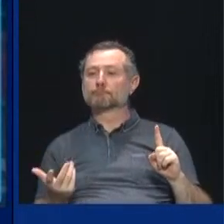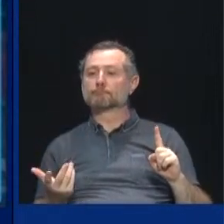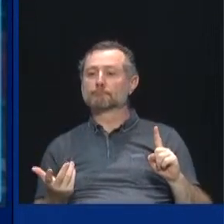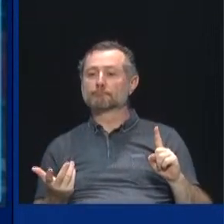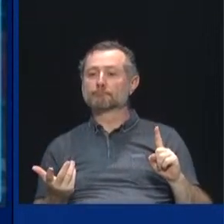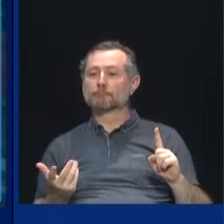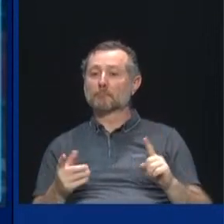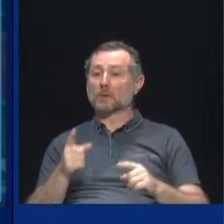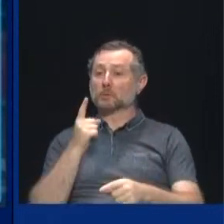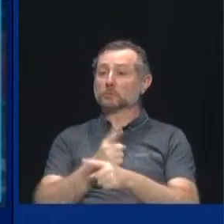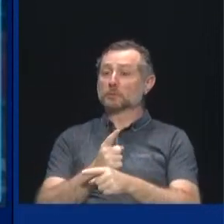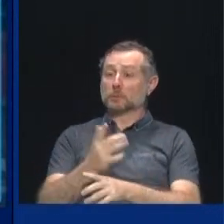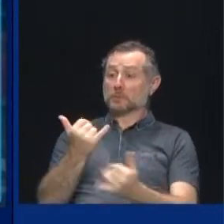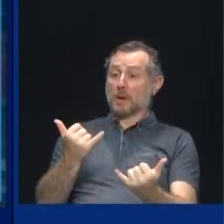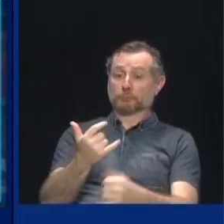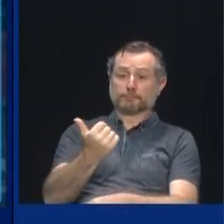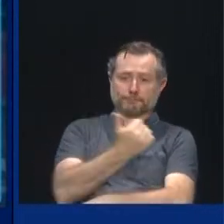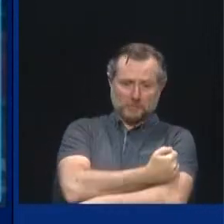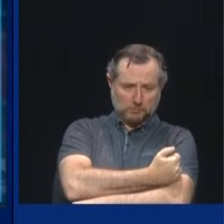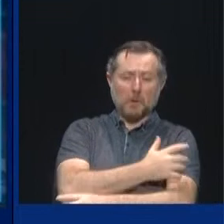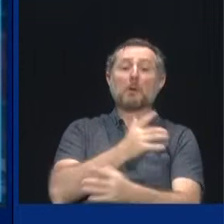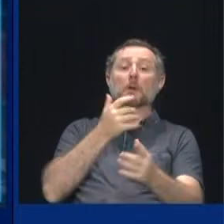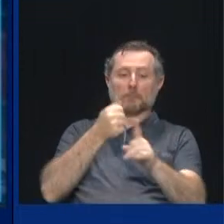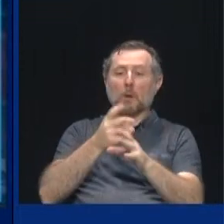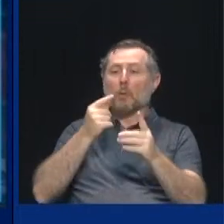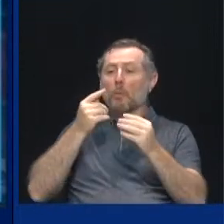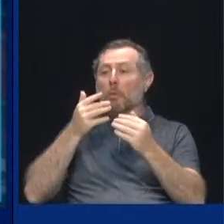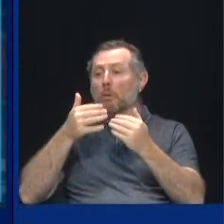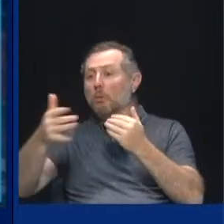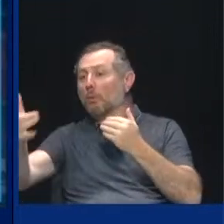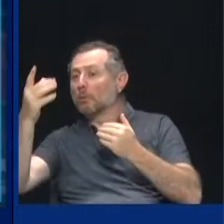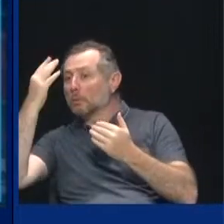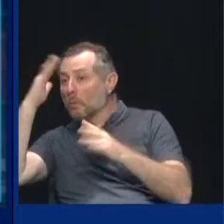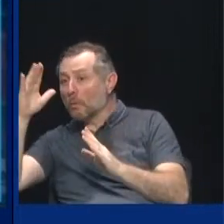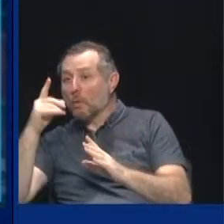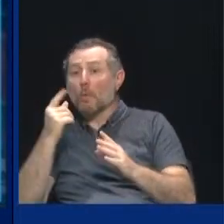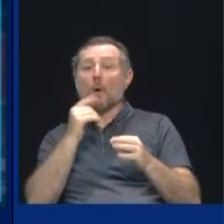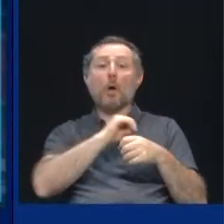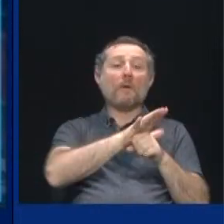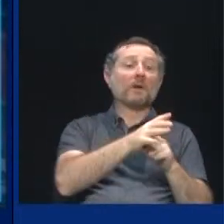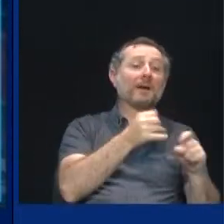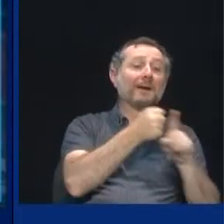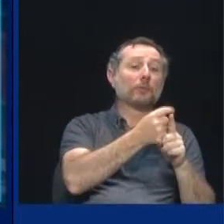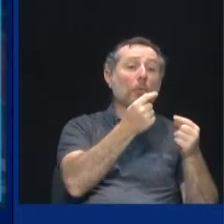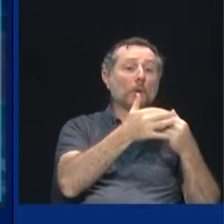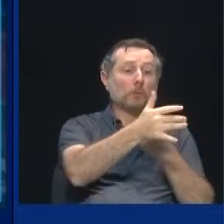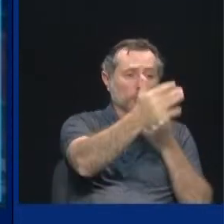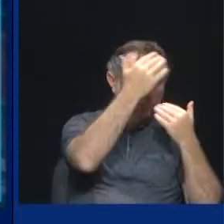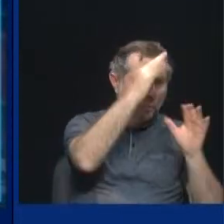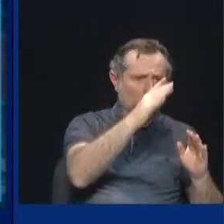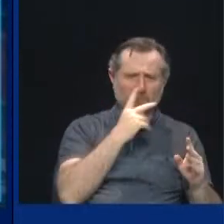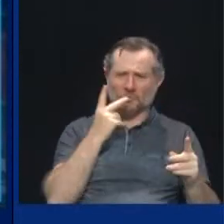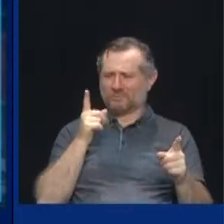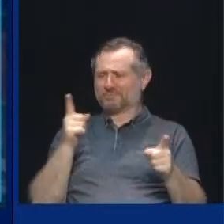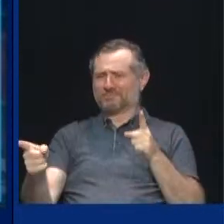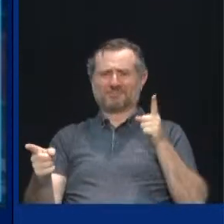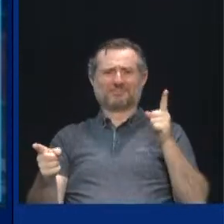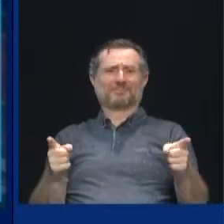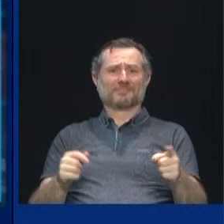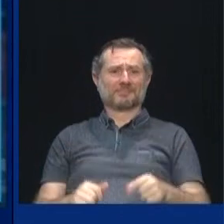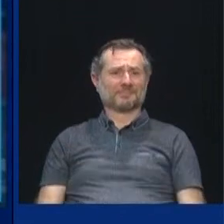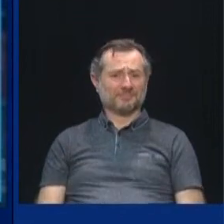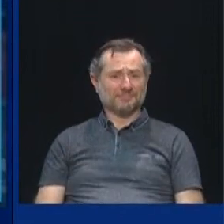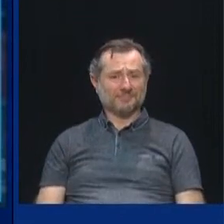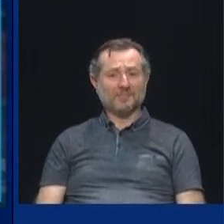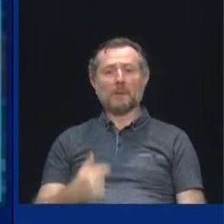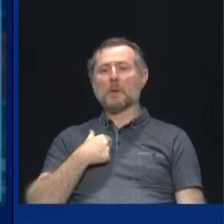but we don't know the long-term consequences of COVID either. And I would rather take my chances with the long-term